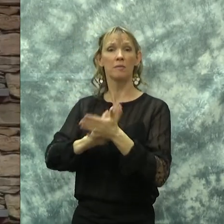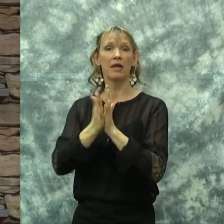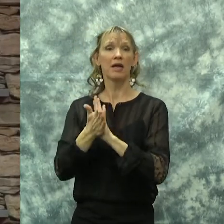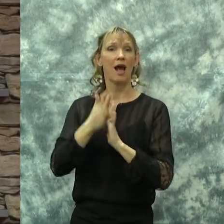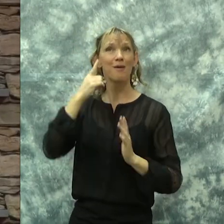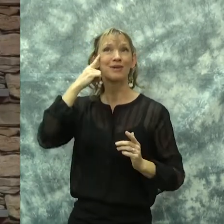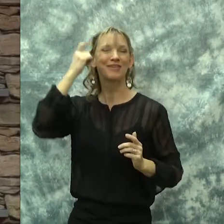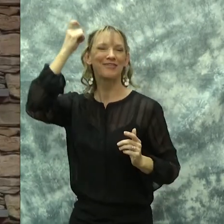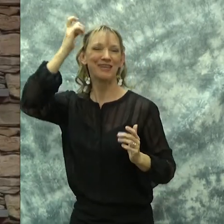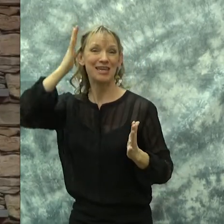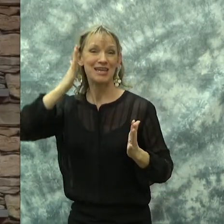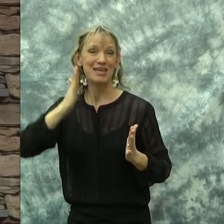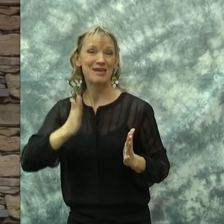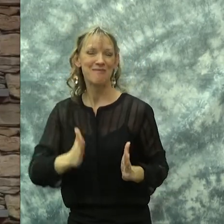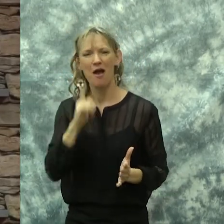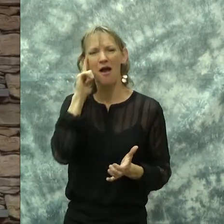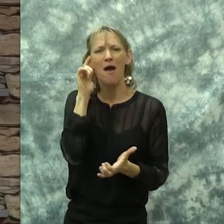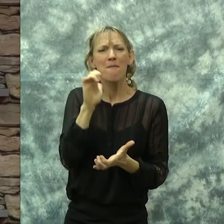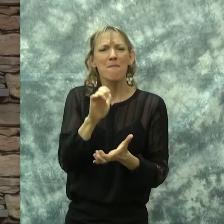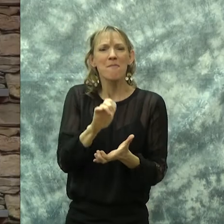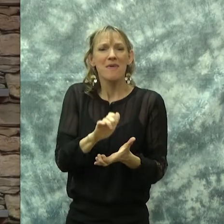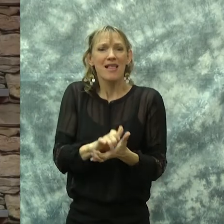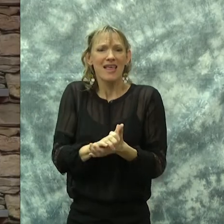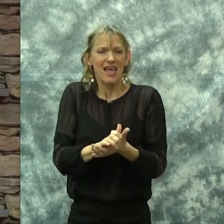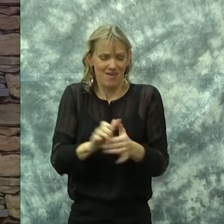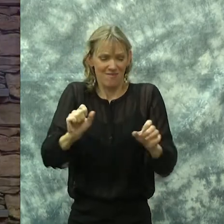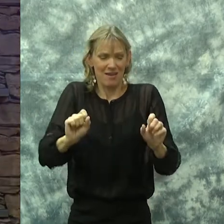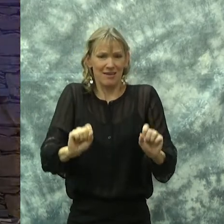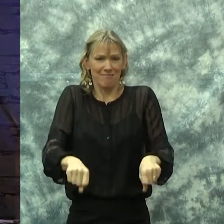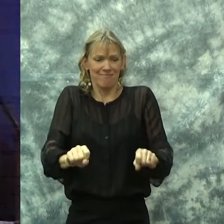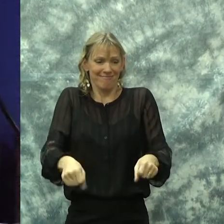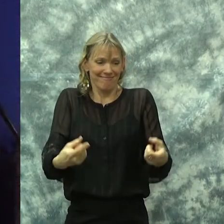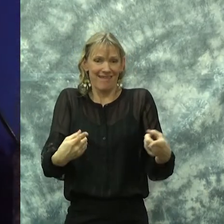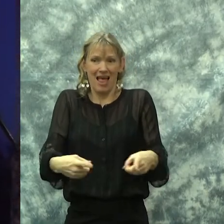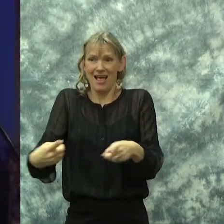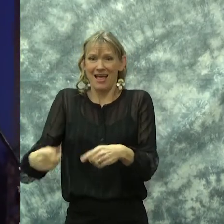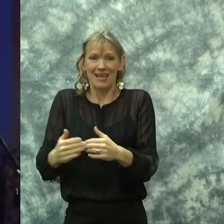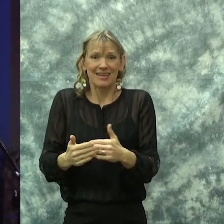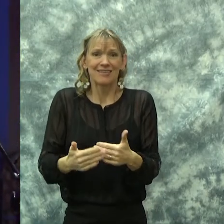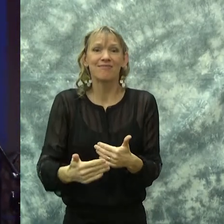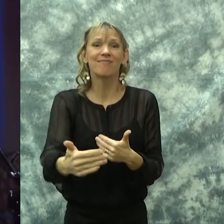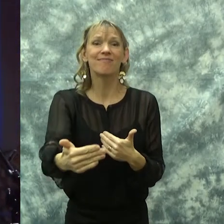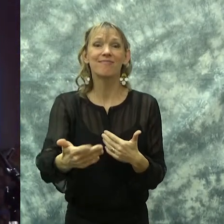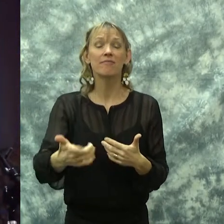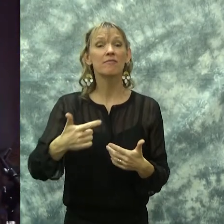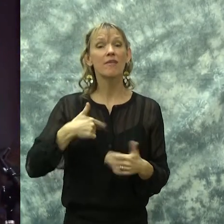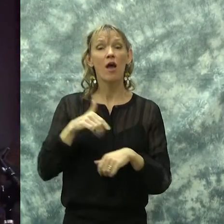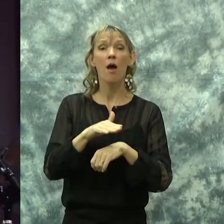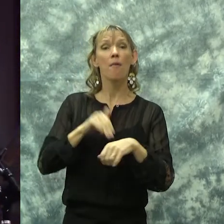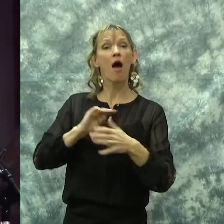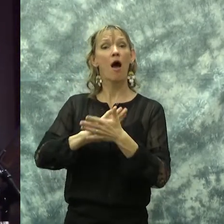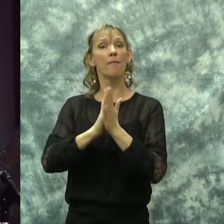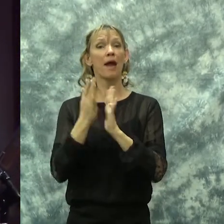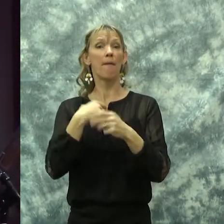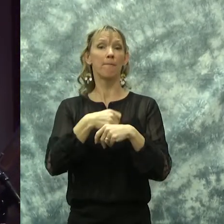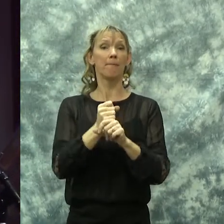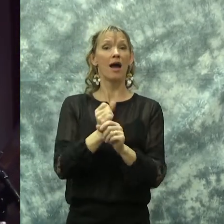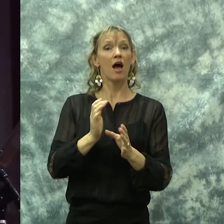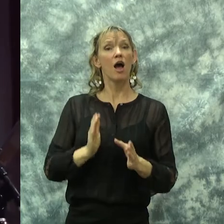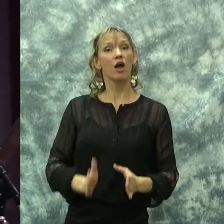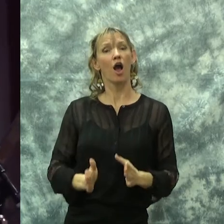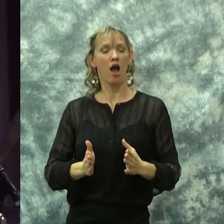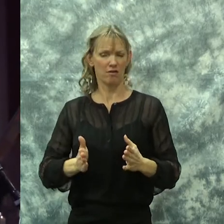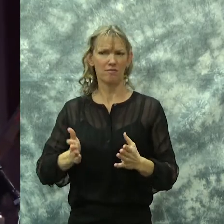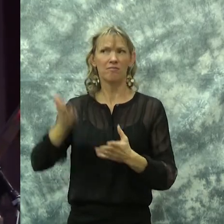a dreamer, believe in what can be. I am called to be a maker, be